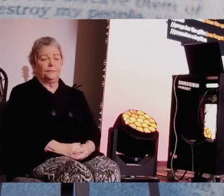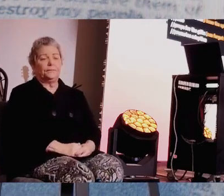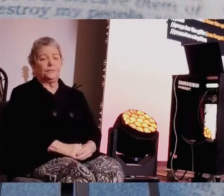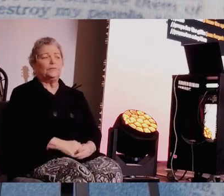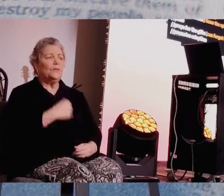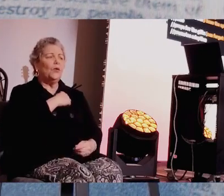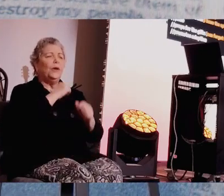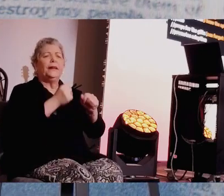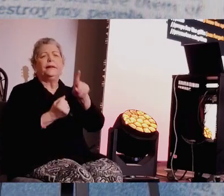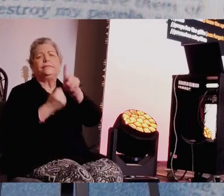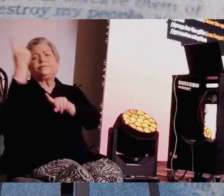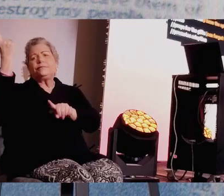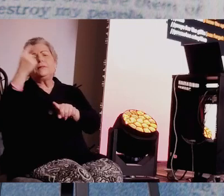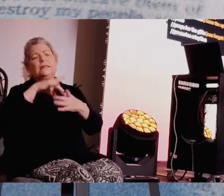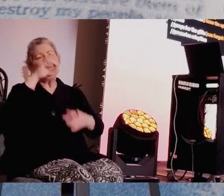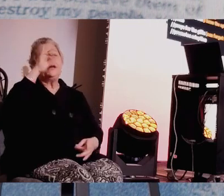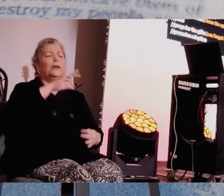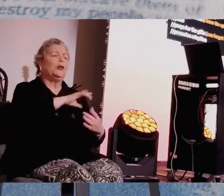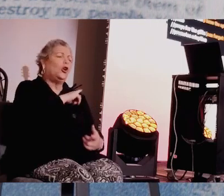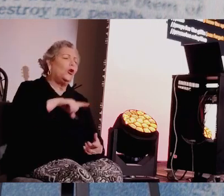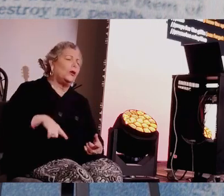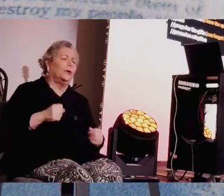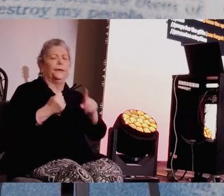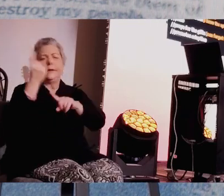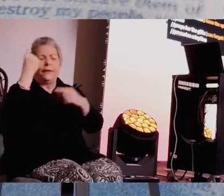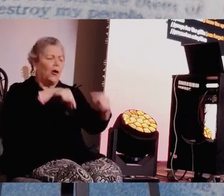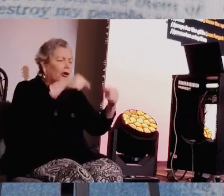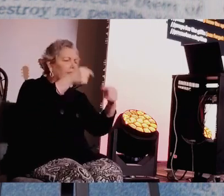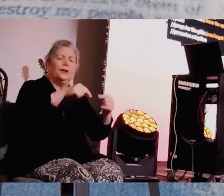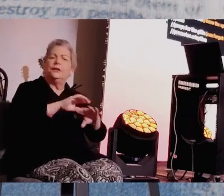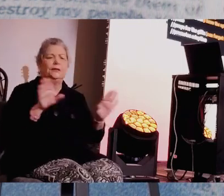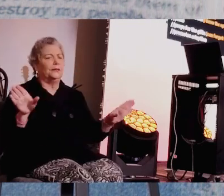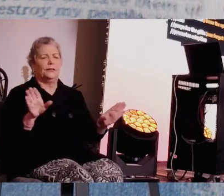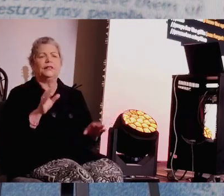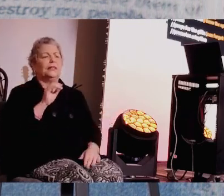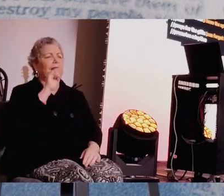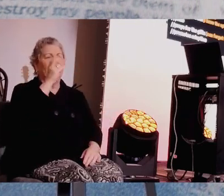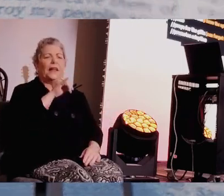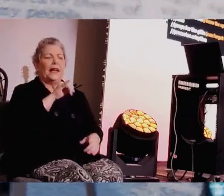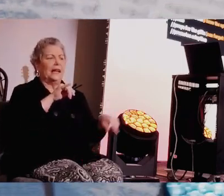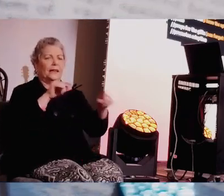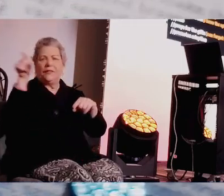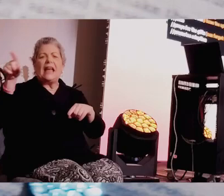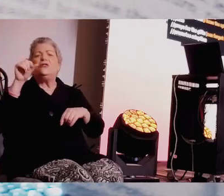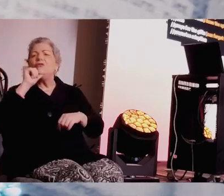We can get off into the Spirit of the Lord and we can find pride. Well, they don't do that. They don't speak in tongues.